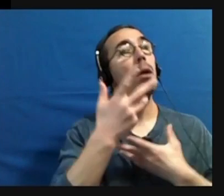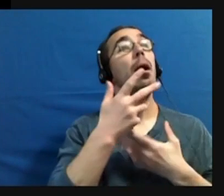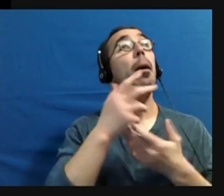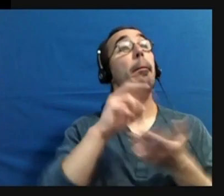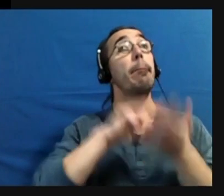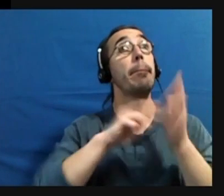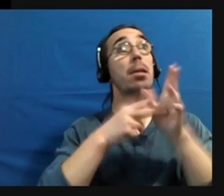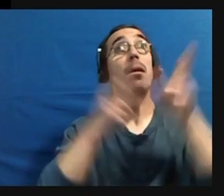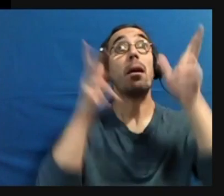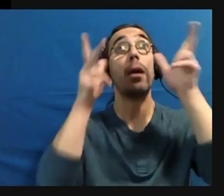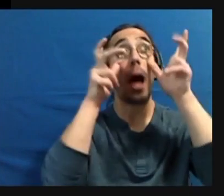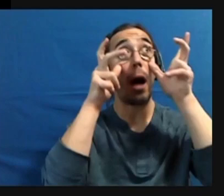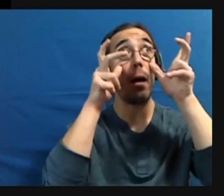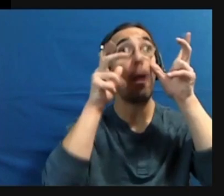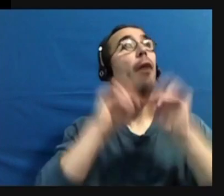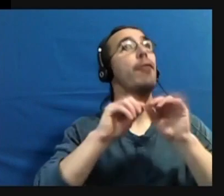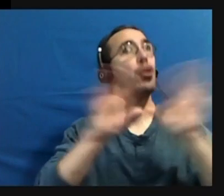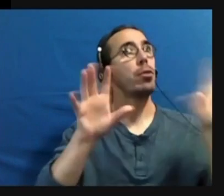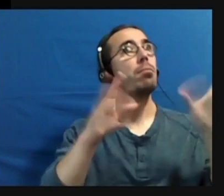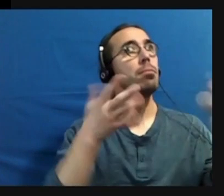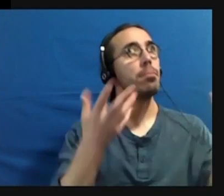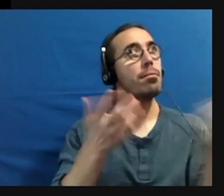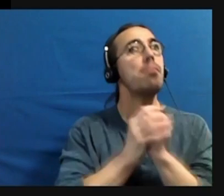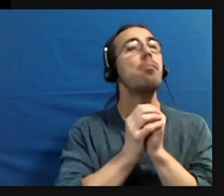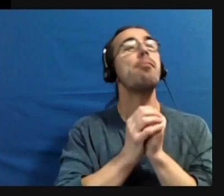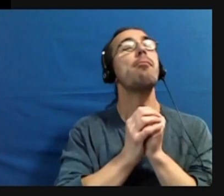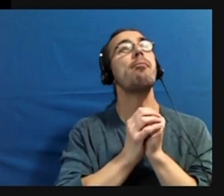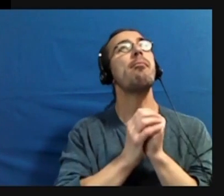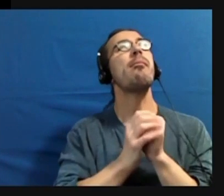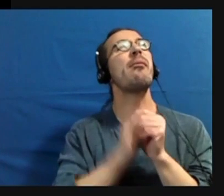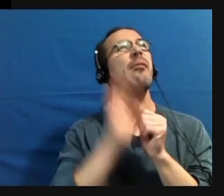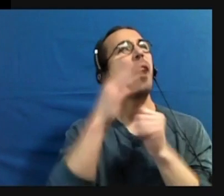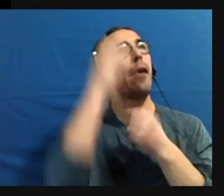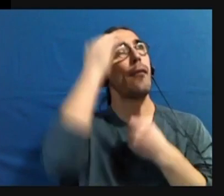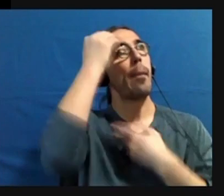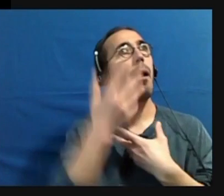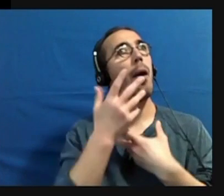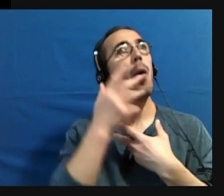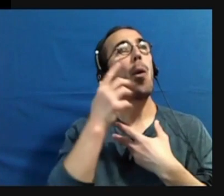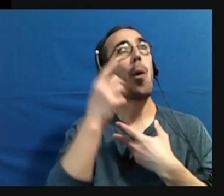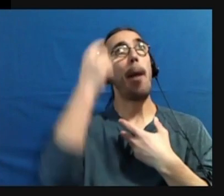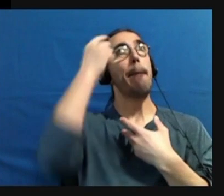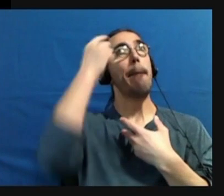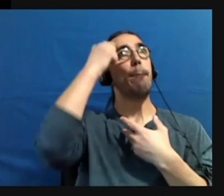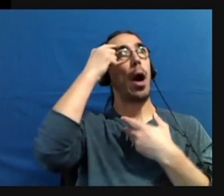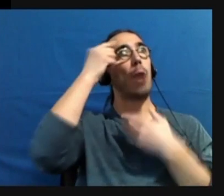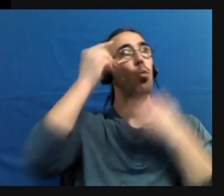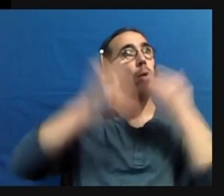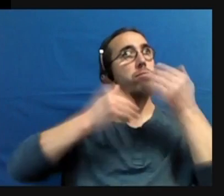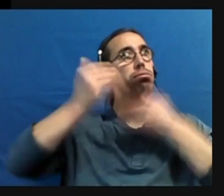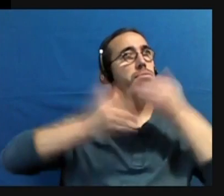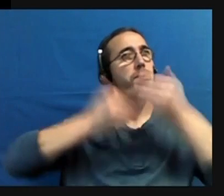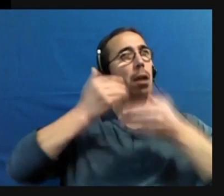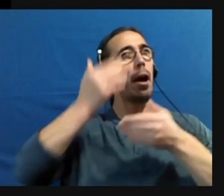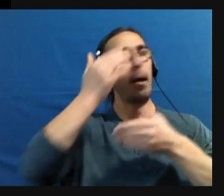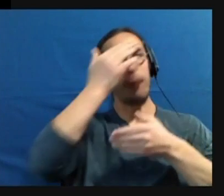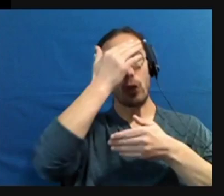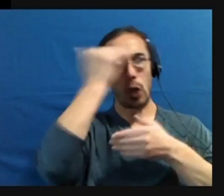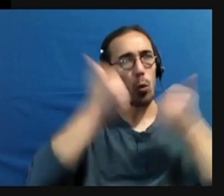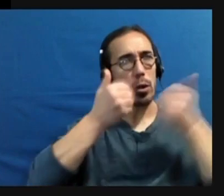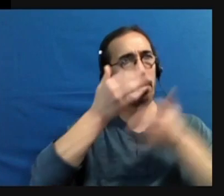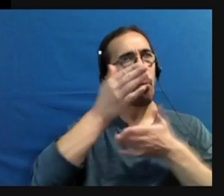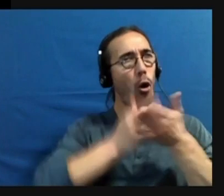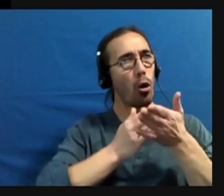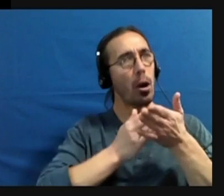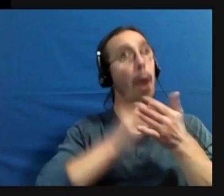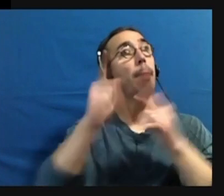information in, obviously, through your eyes. And then that information is going to be processed in a part of your brain. And I forget the part of the brain, but when it